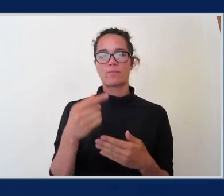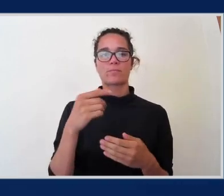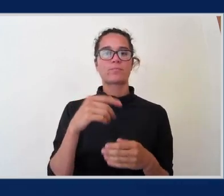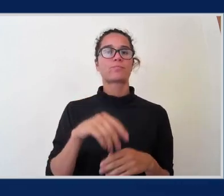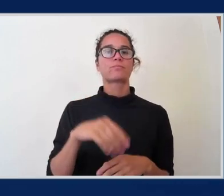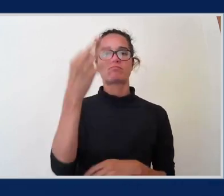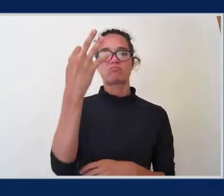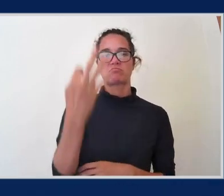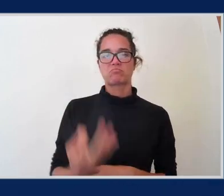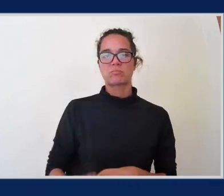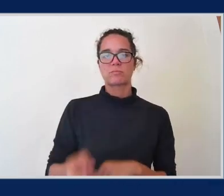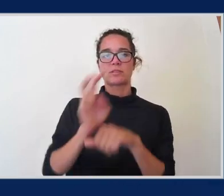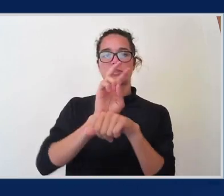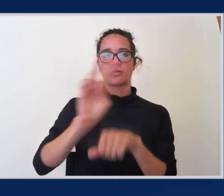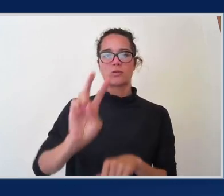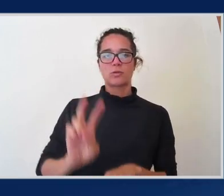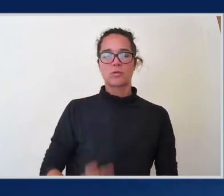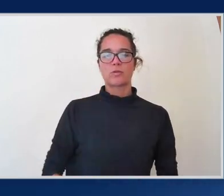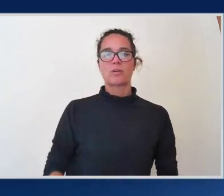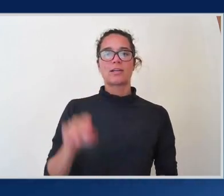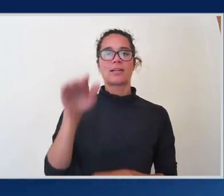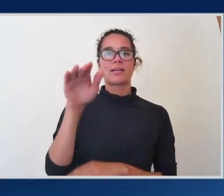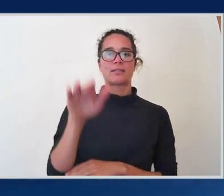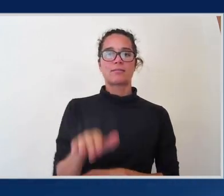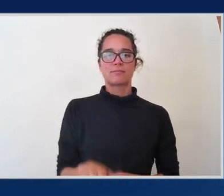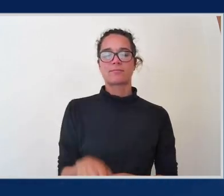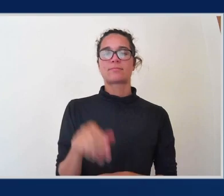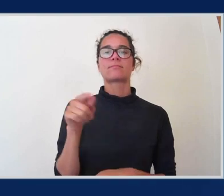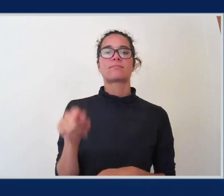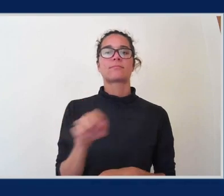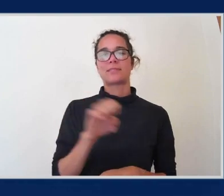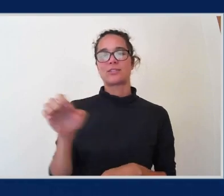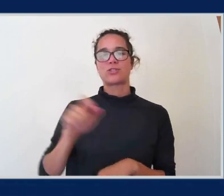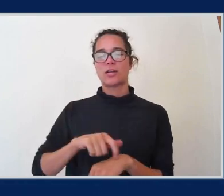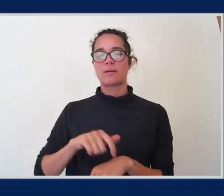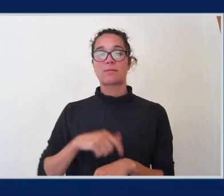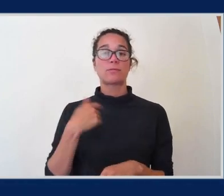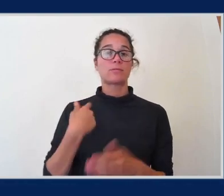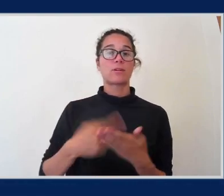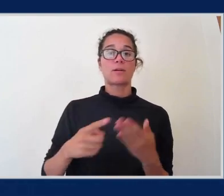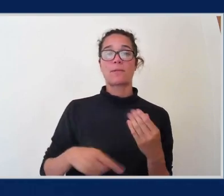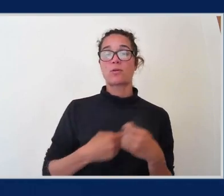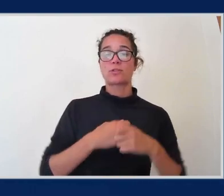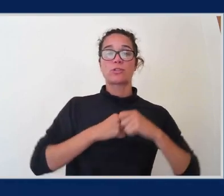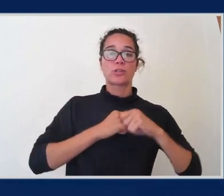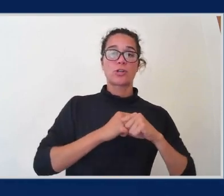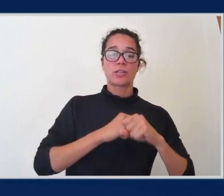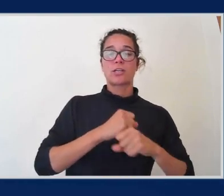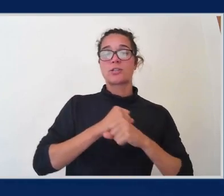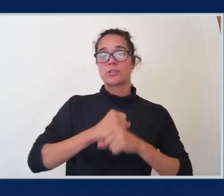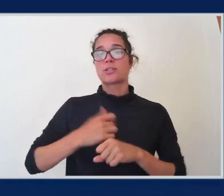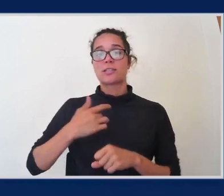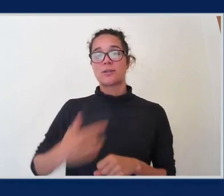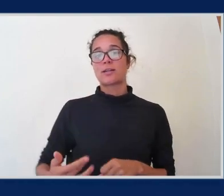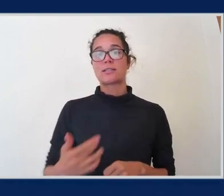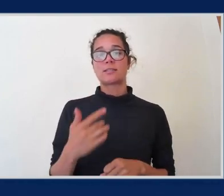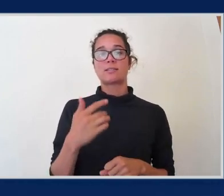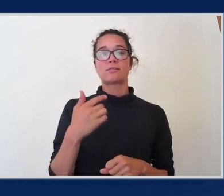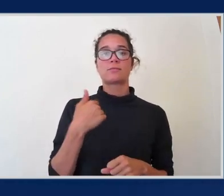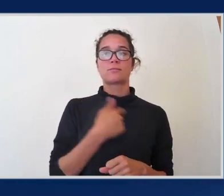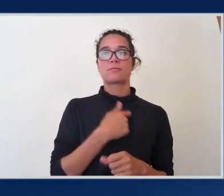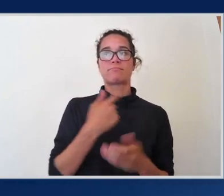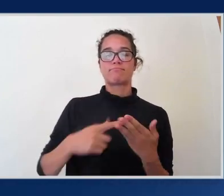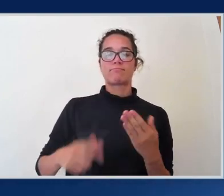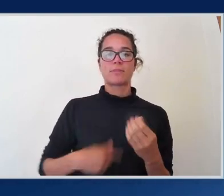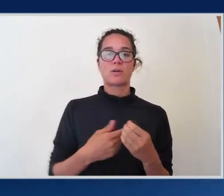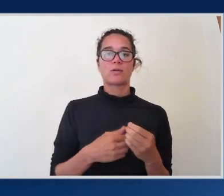in. We talk about security trends. We talk about how incident response tactics,